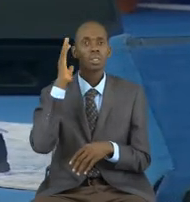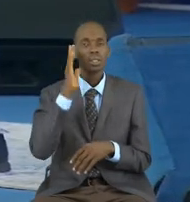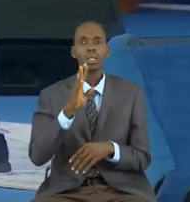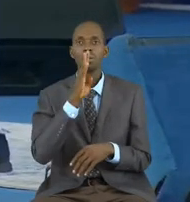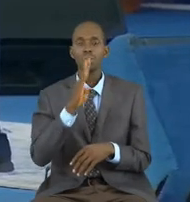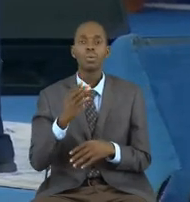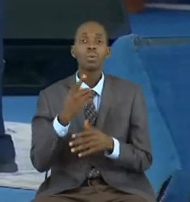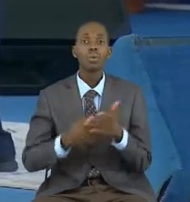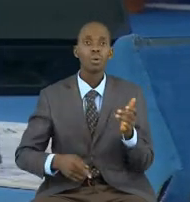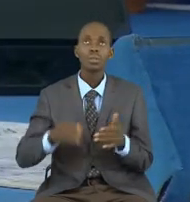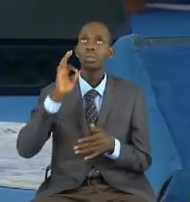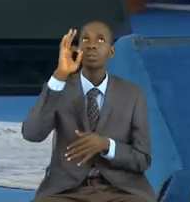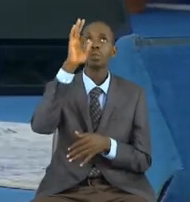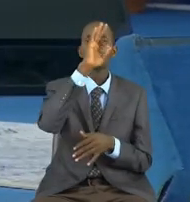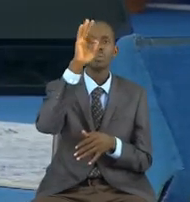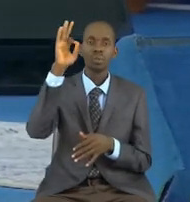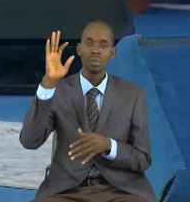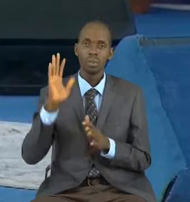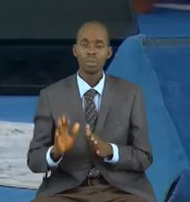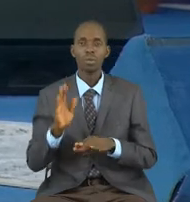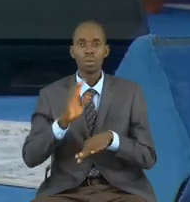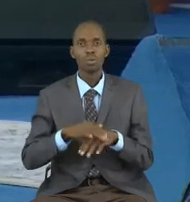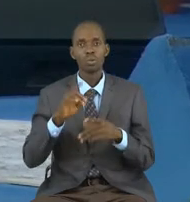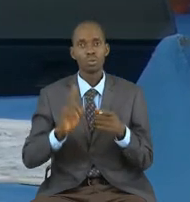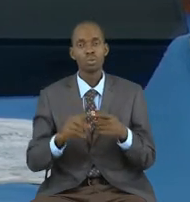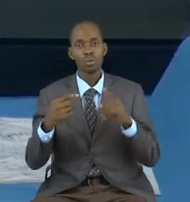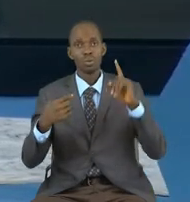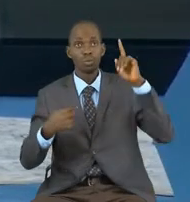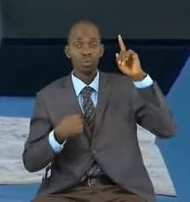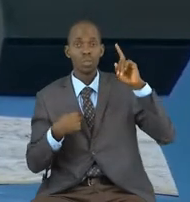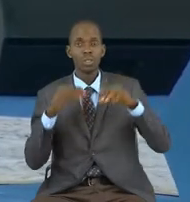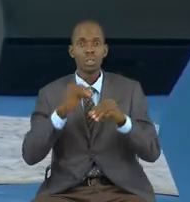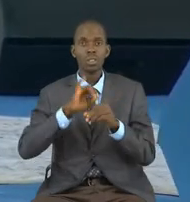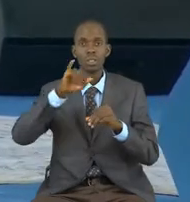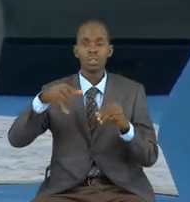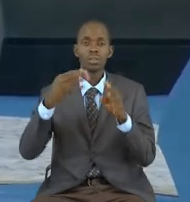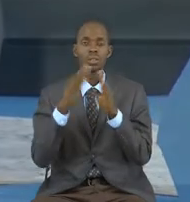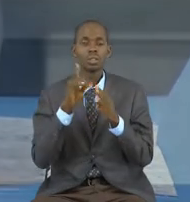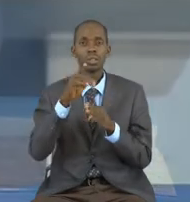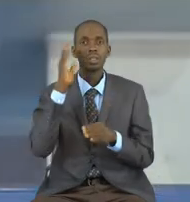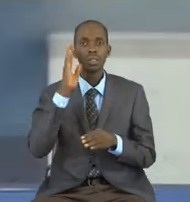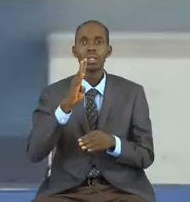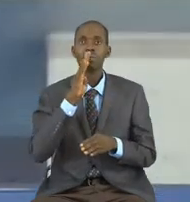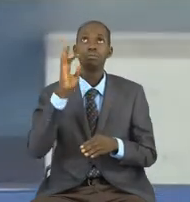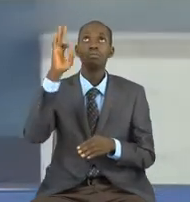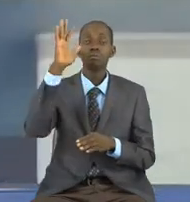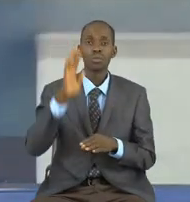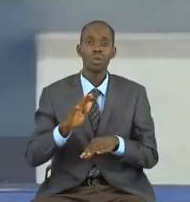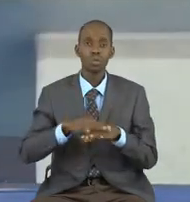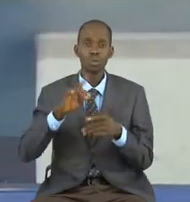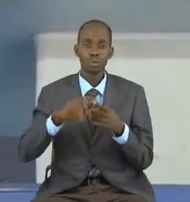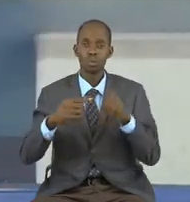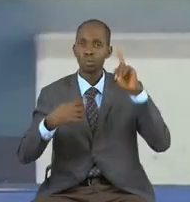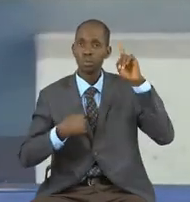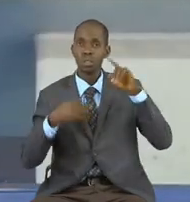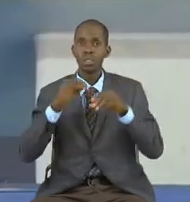me in Jerusalem. Ye shall be witnesses unto me in Jerusalem.